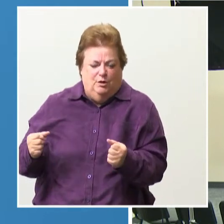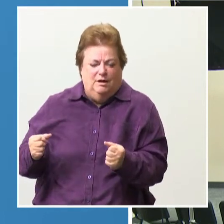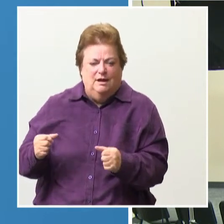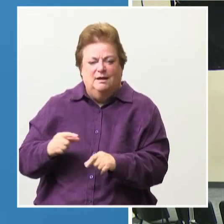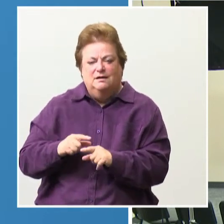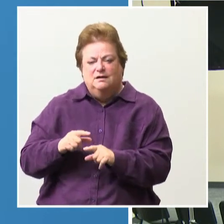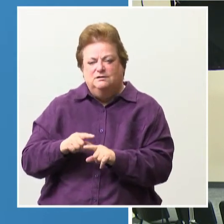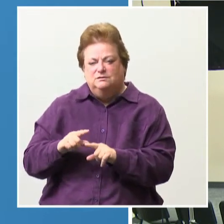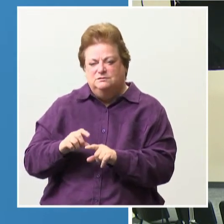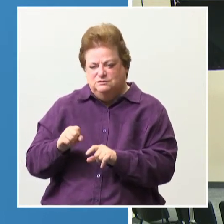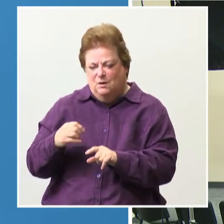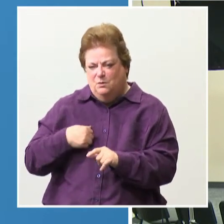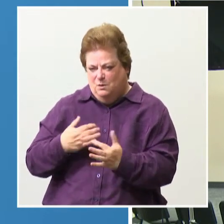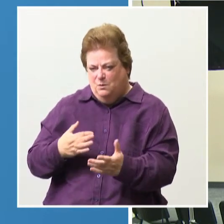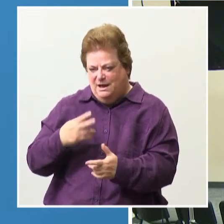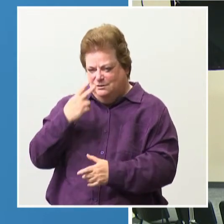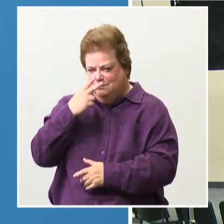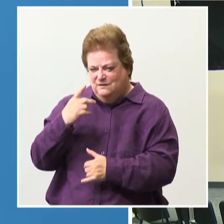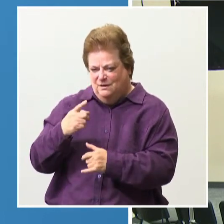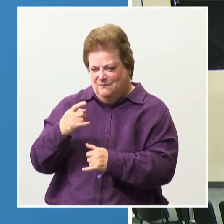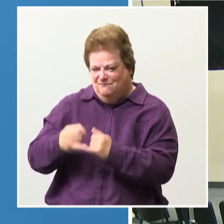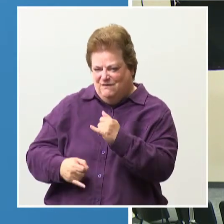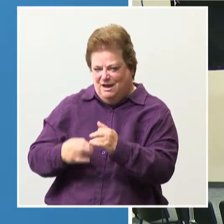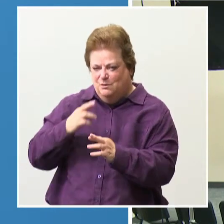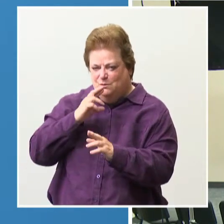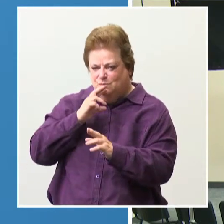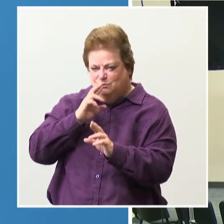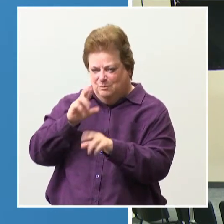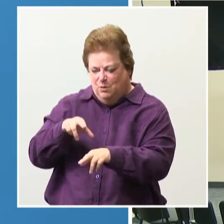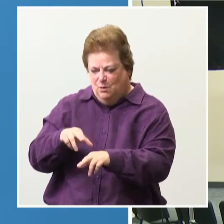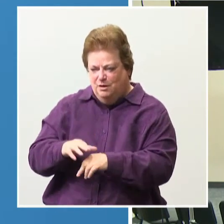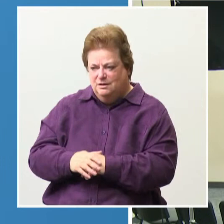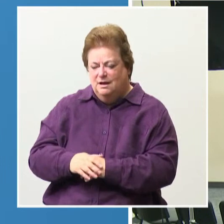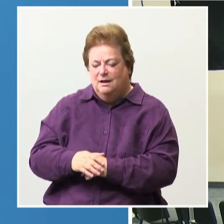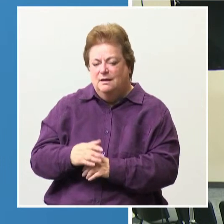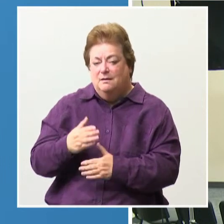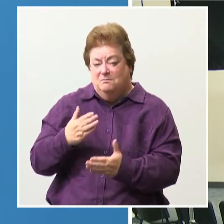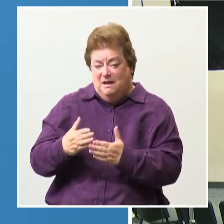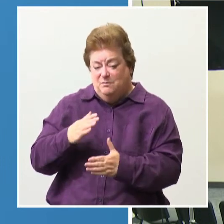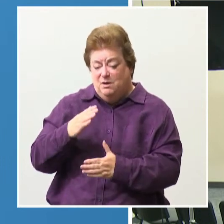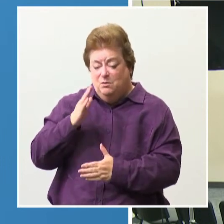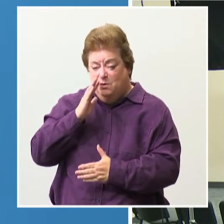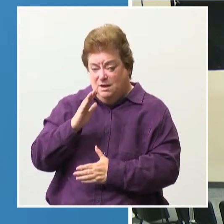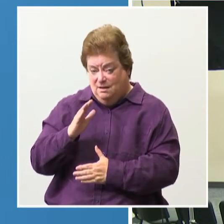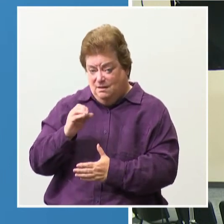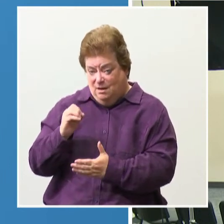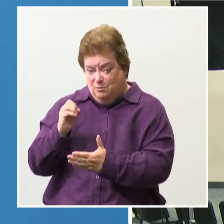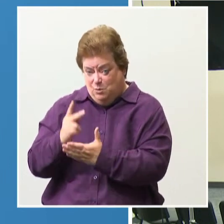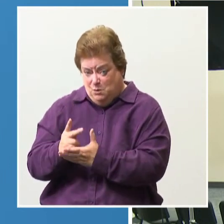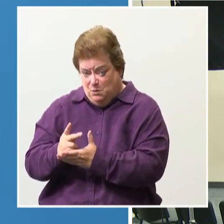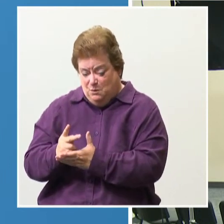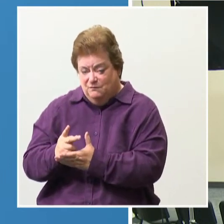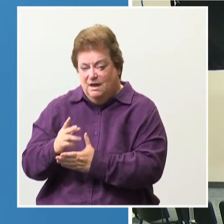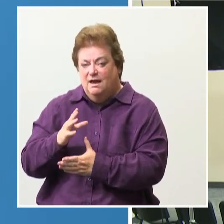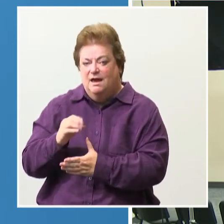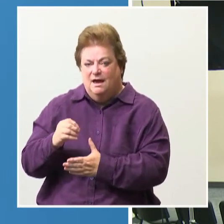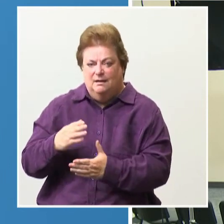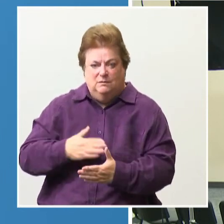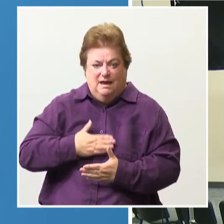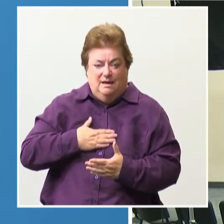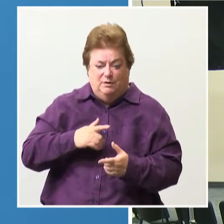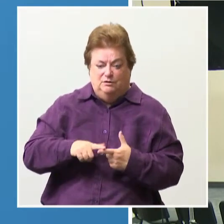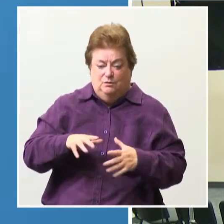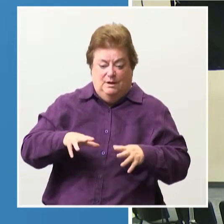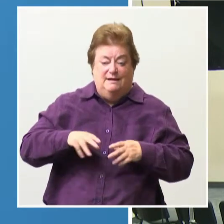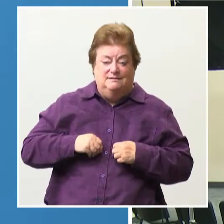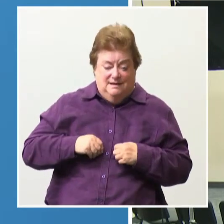final report is. It will likely be approved from what I've heard, and we'll gladly accept this tool in our